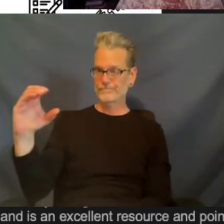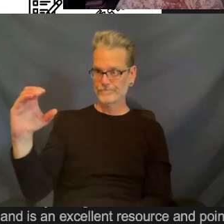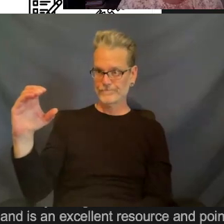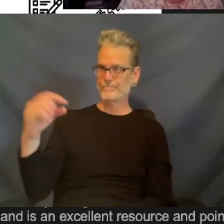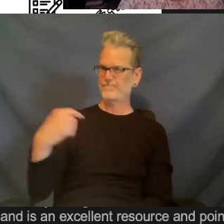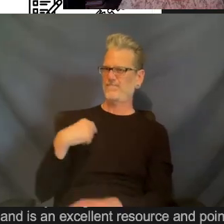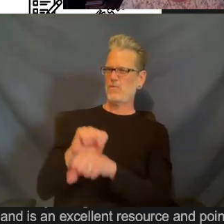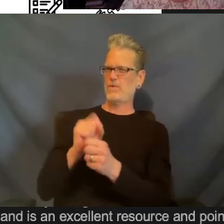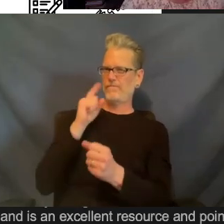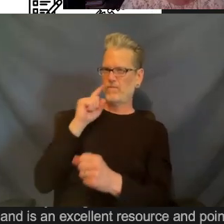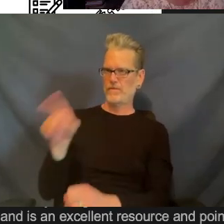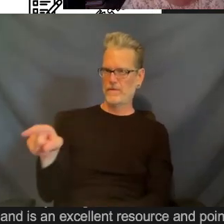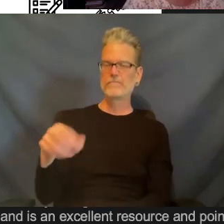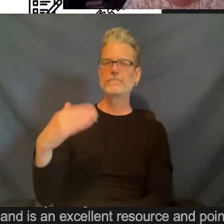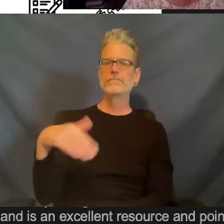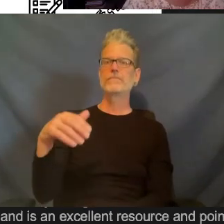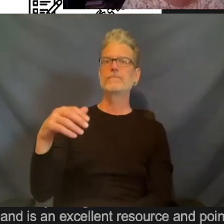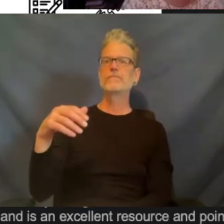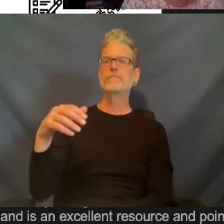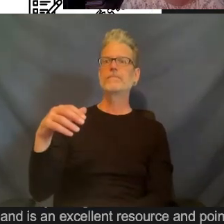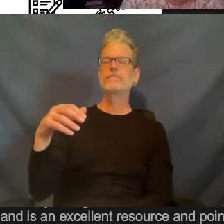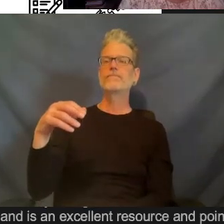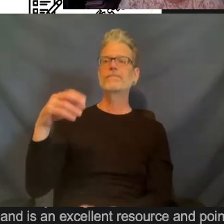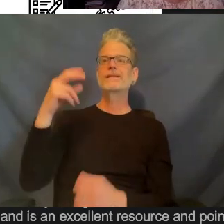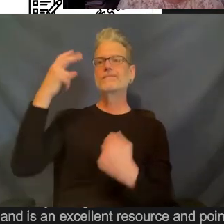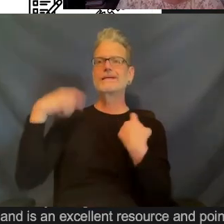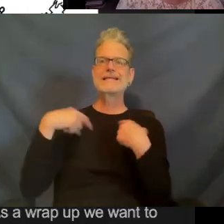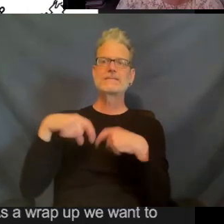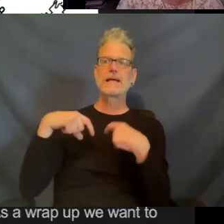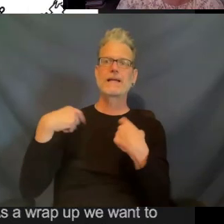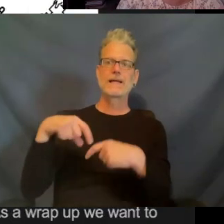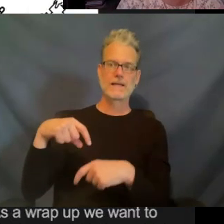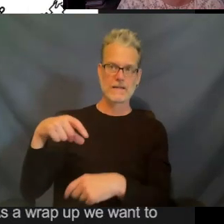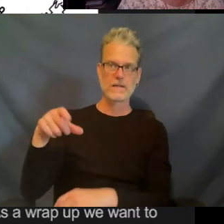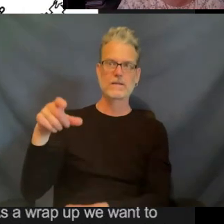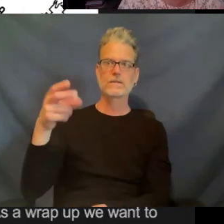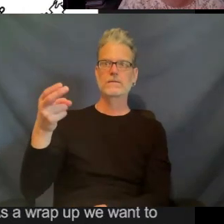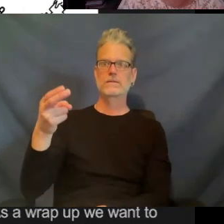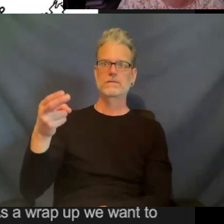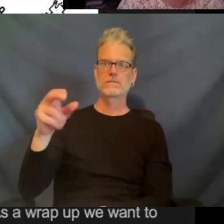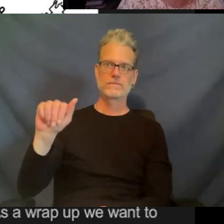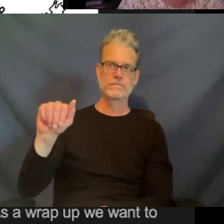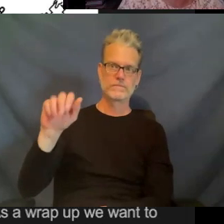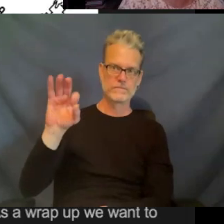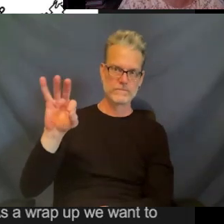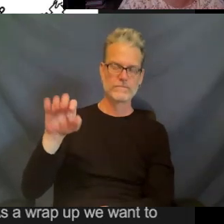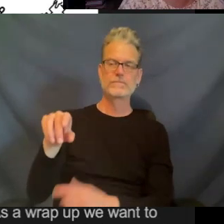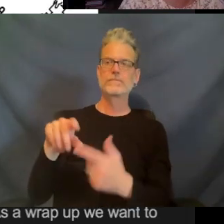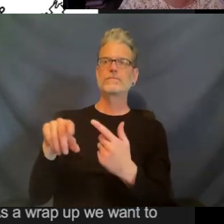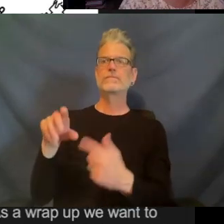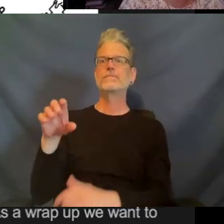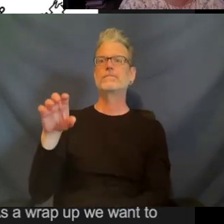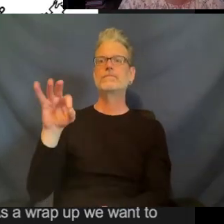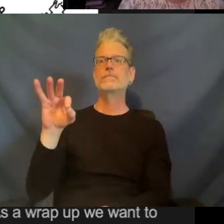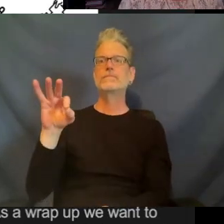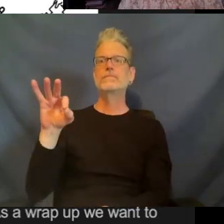work for, Hispanic Access Foundation, First Nations Development Institute, and